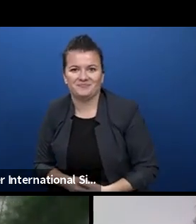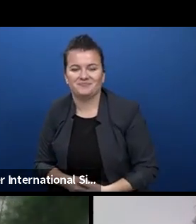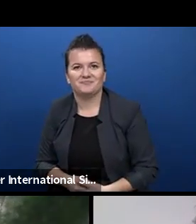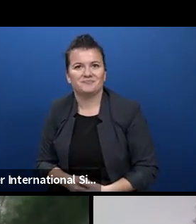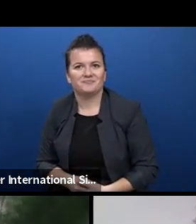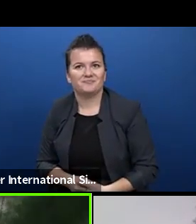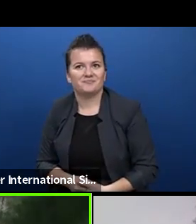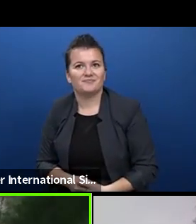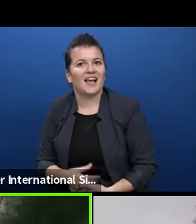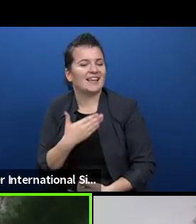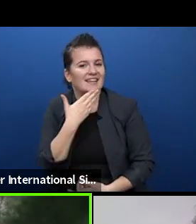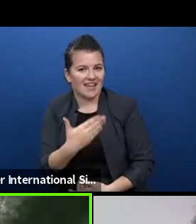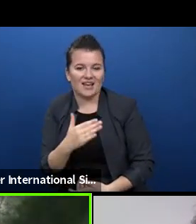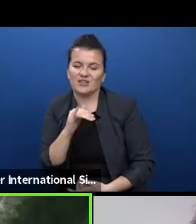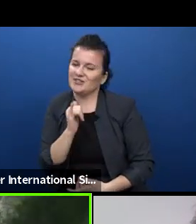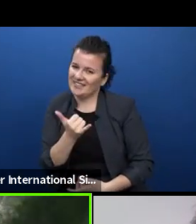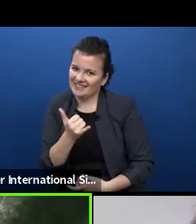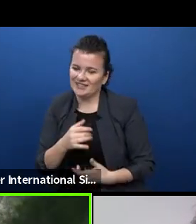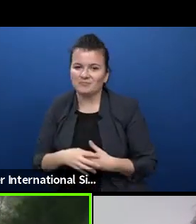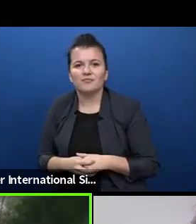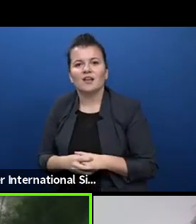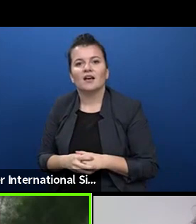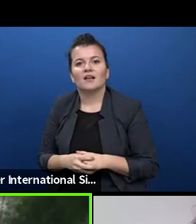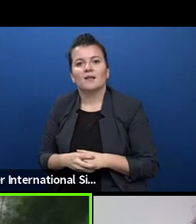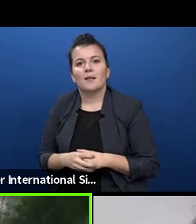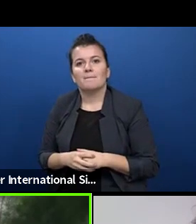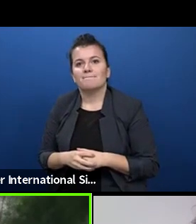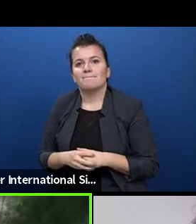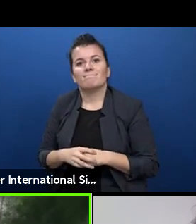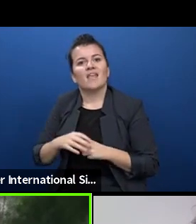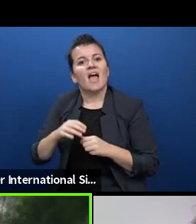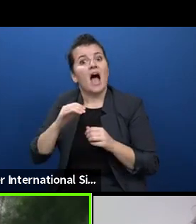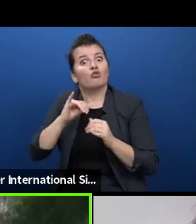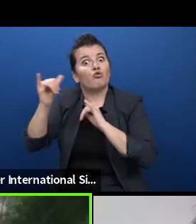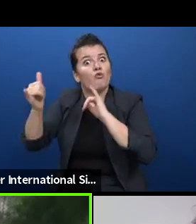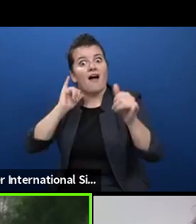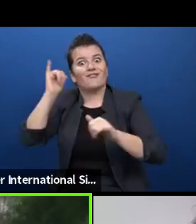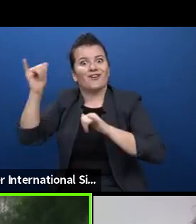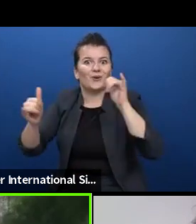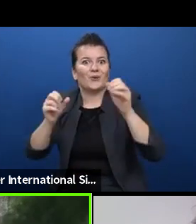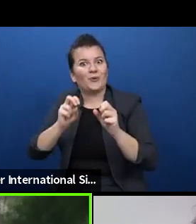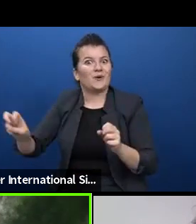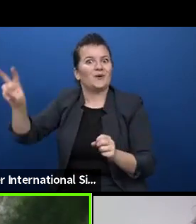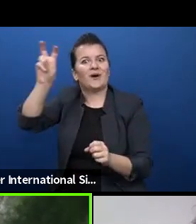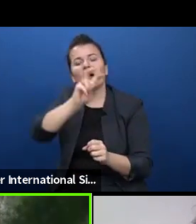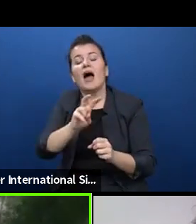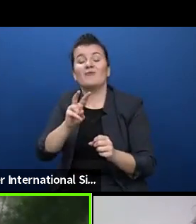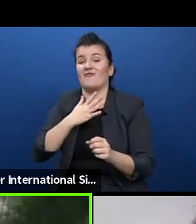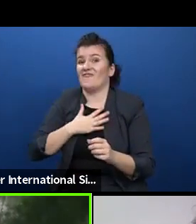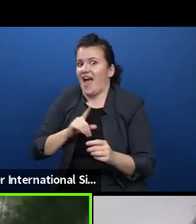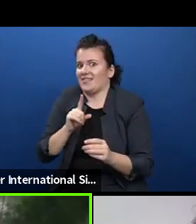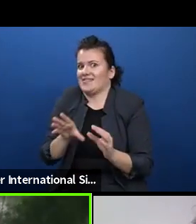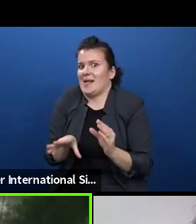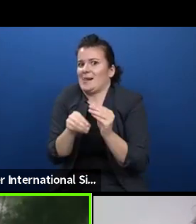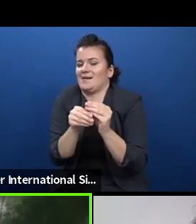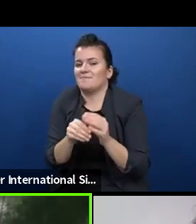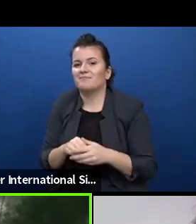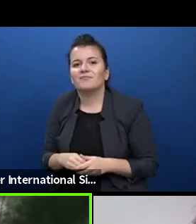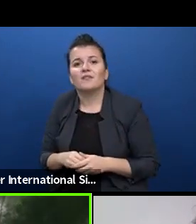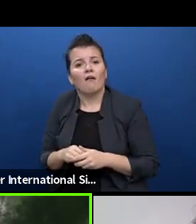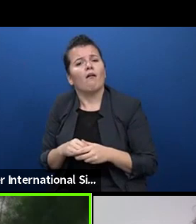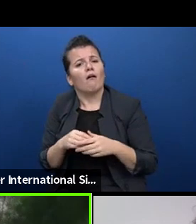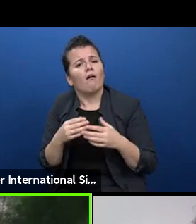Thank you. Yeah, just I just wanted to quickly pick up on the travel touring flight thing. First of all, there are mechanisms, for